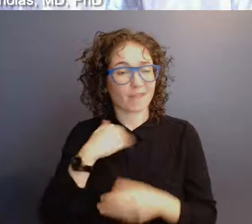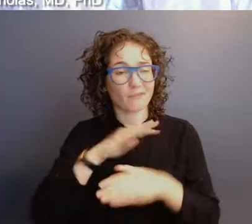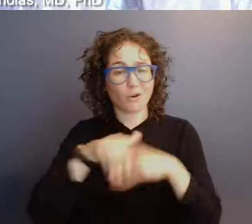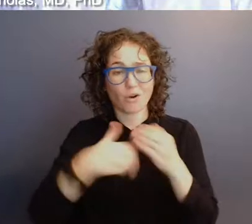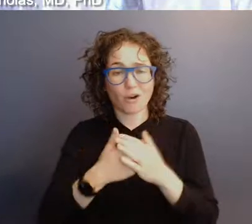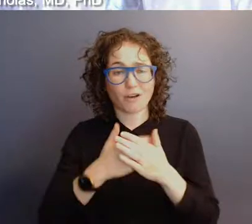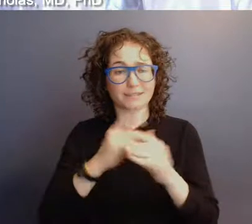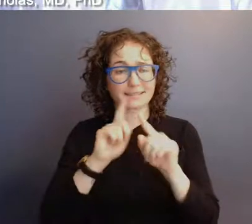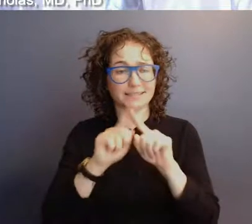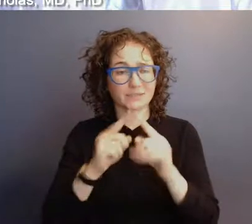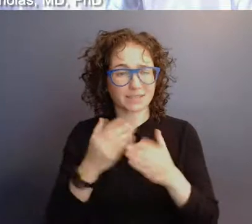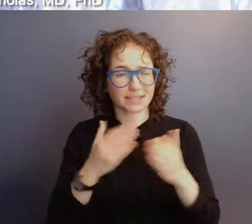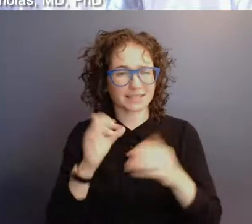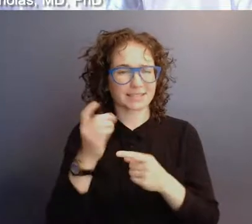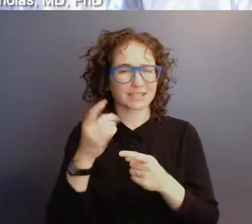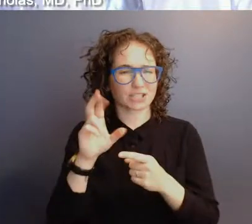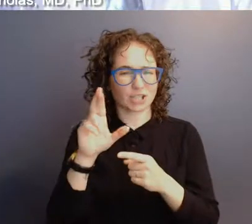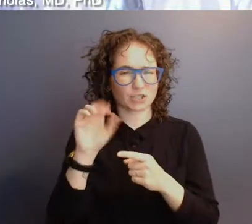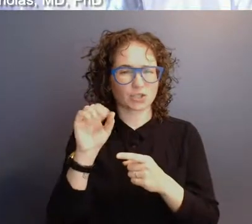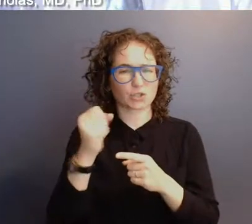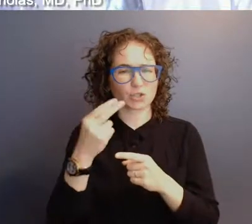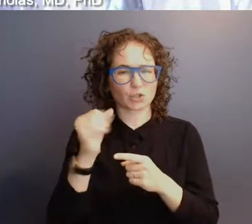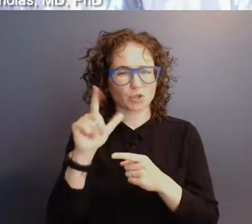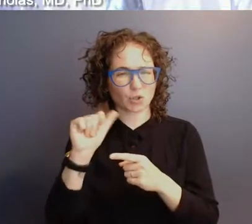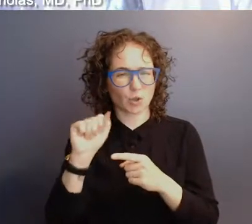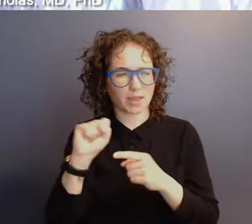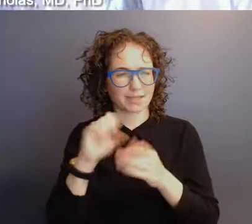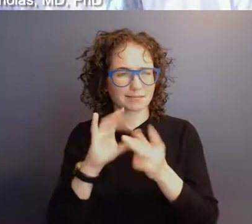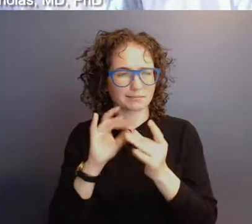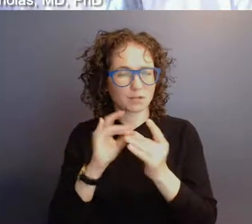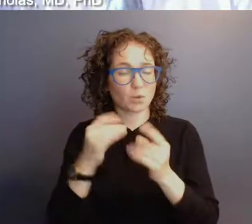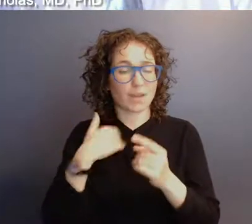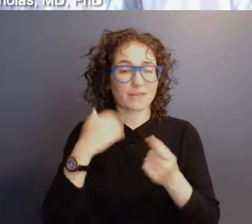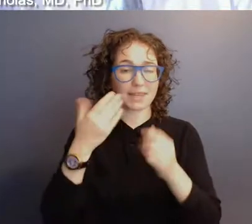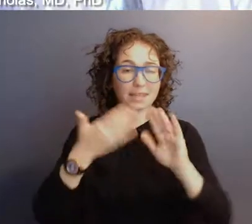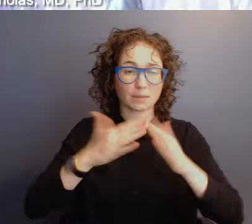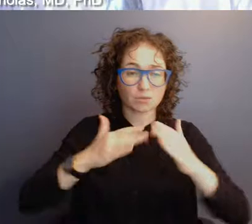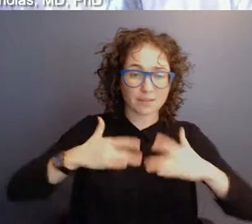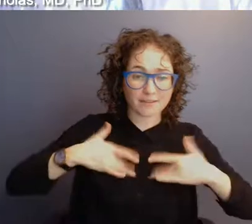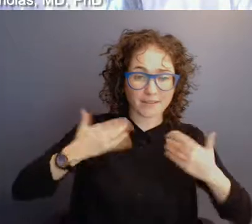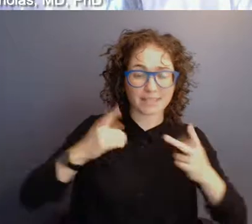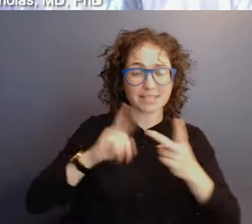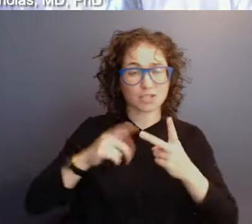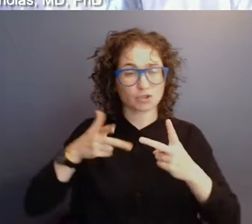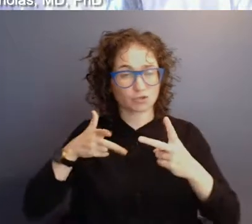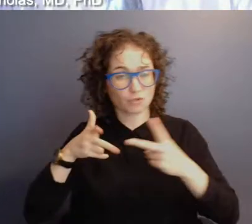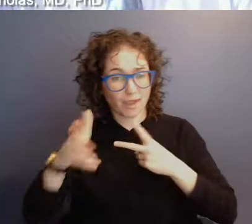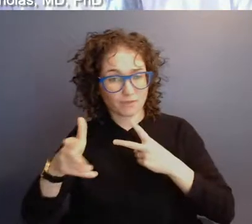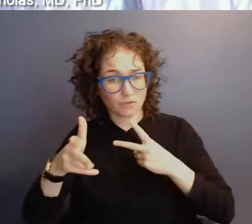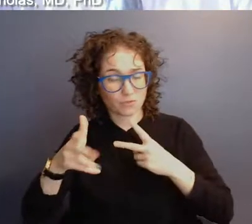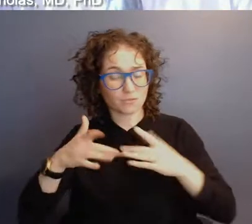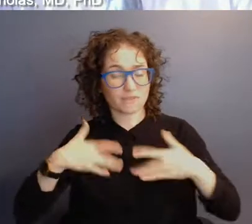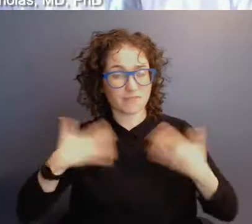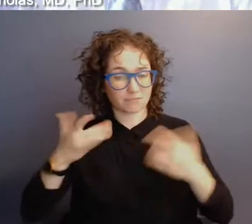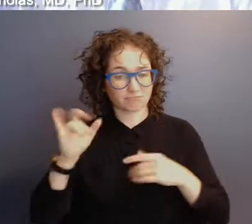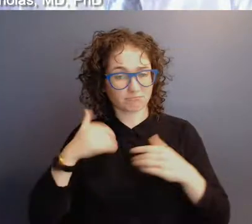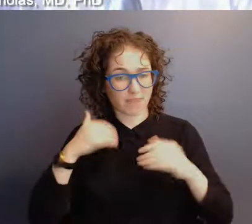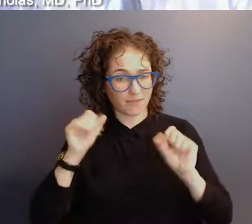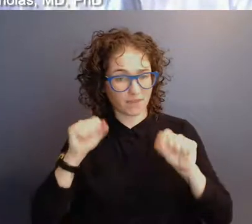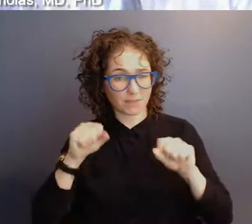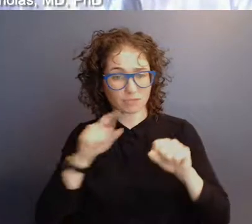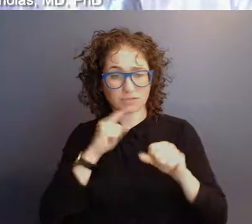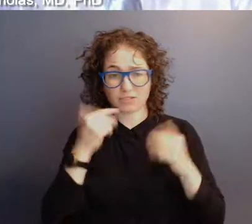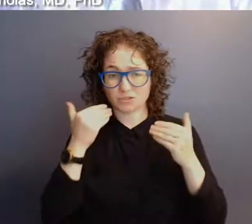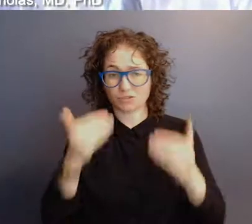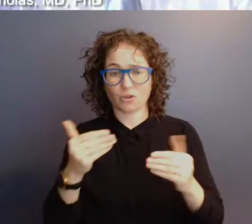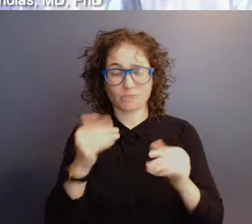Dr. Sholas talked about, the community events, the drive-through events, and we do have the ability to give that vaccine at